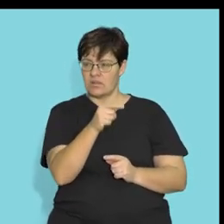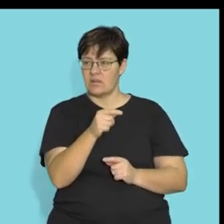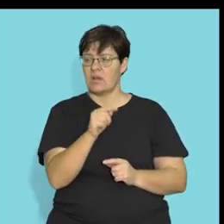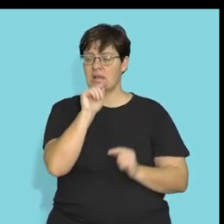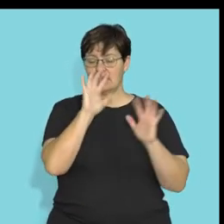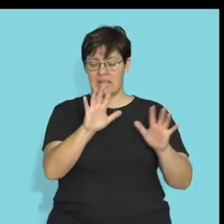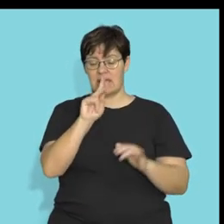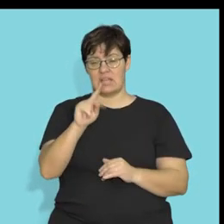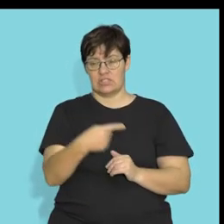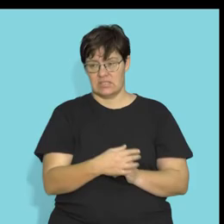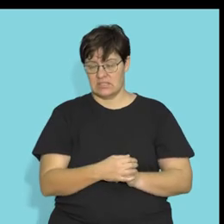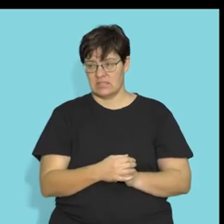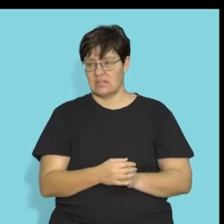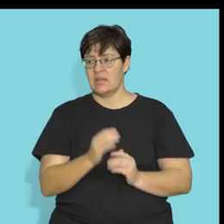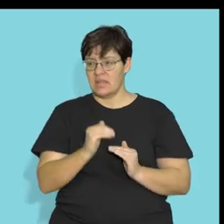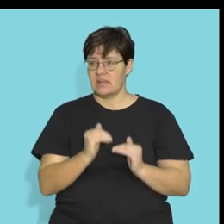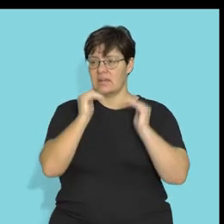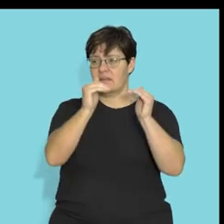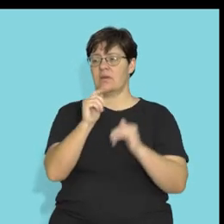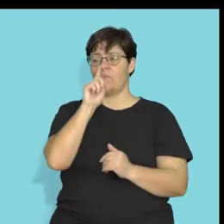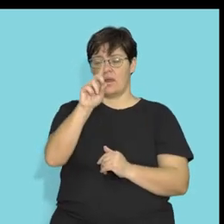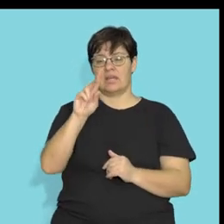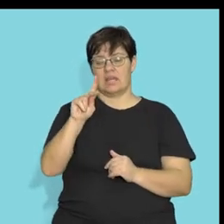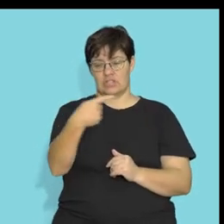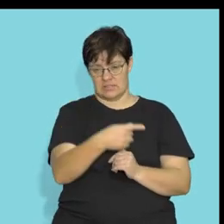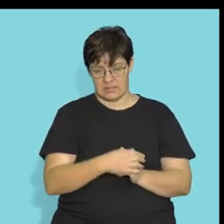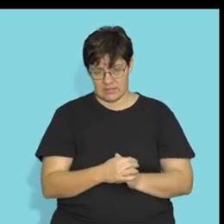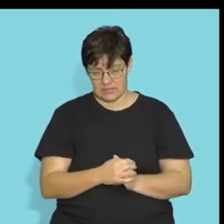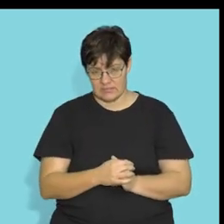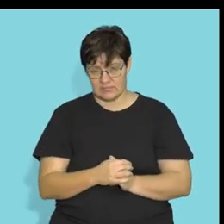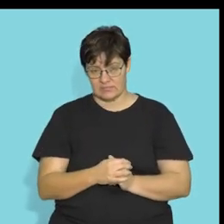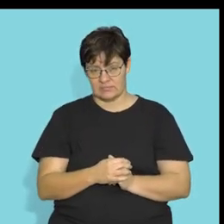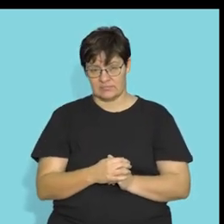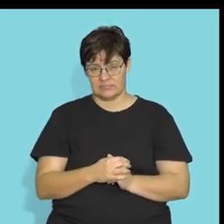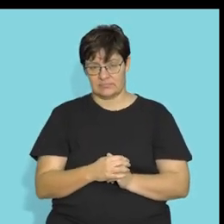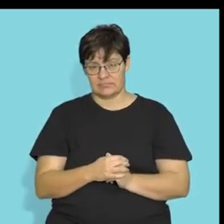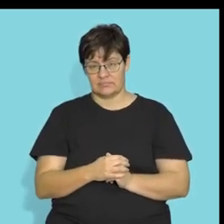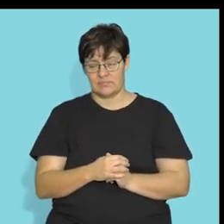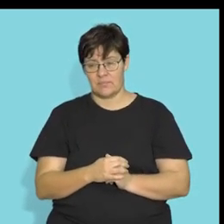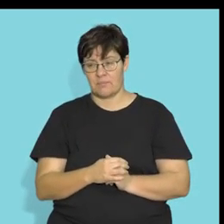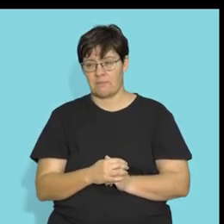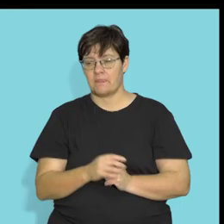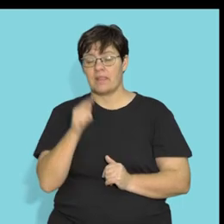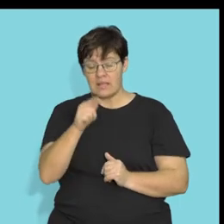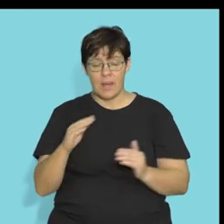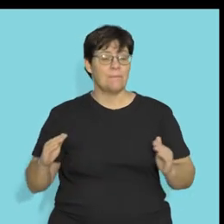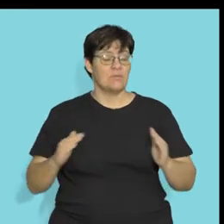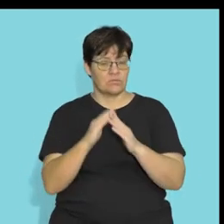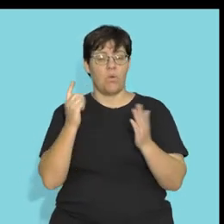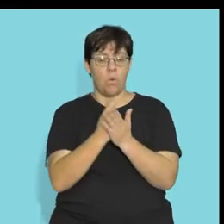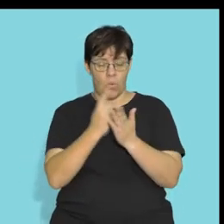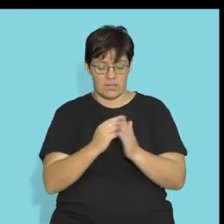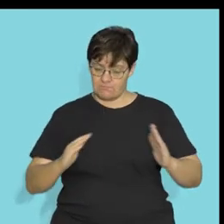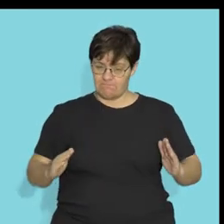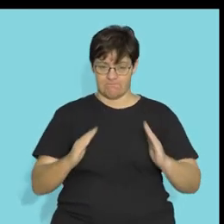from the first trophic level to your third and fourth trophic levels respectively. These pyramids are almost always